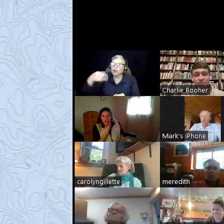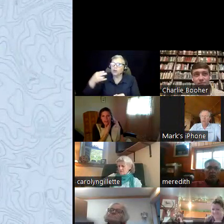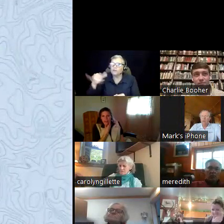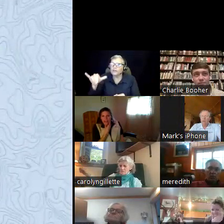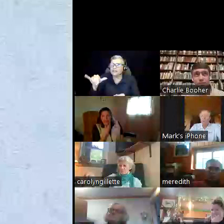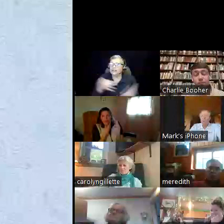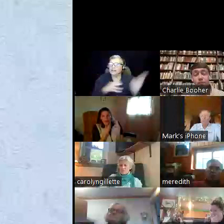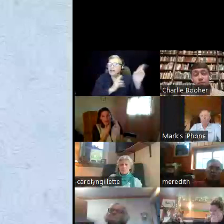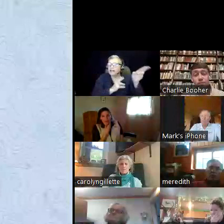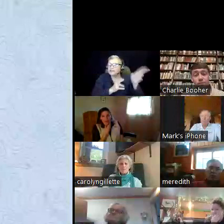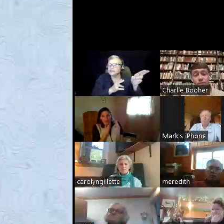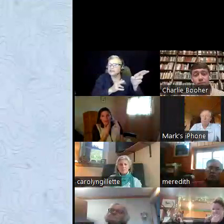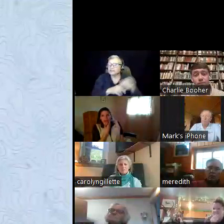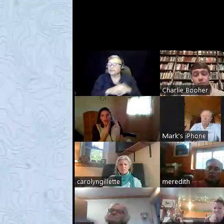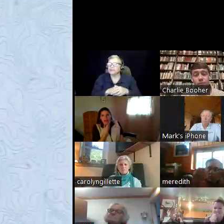And